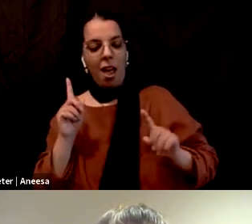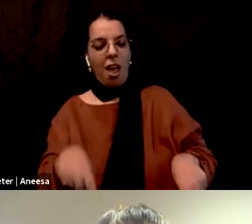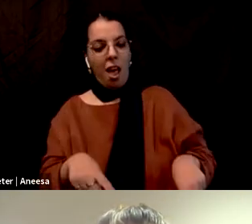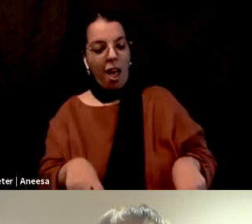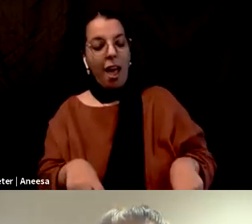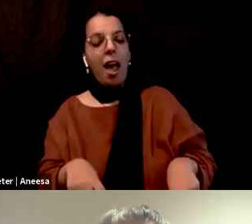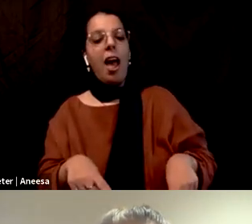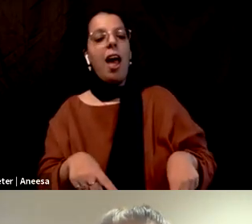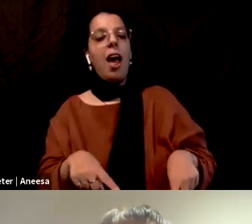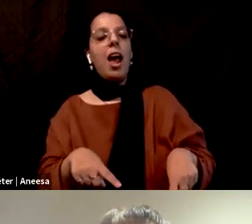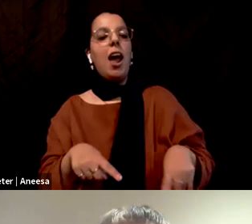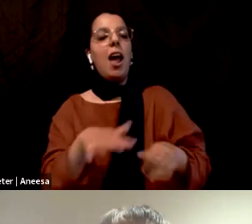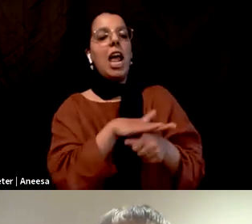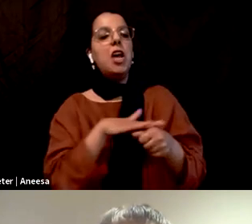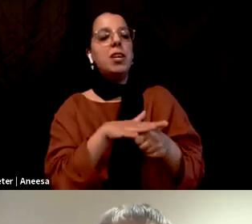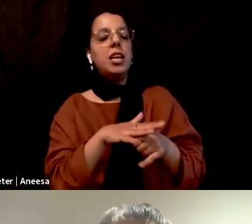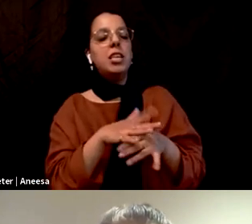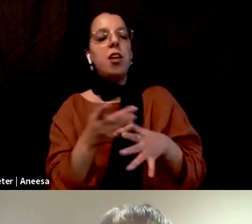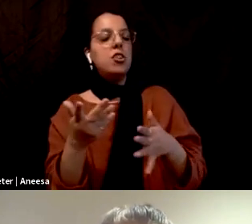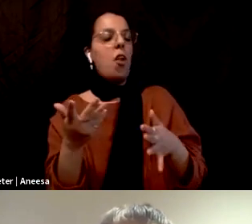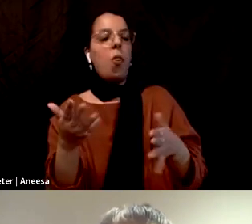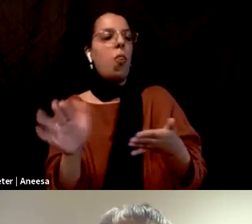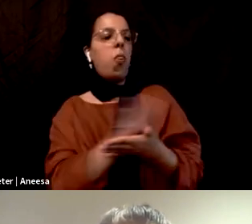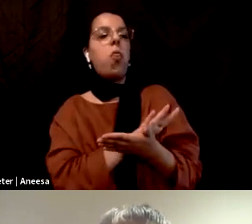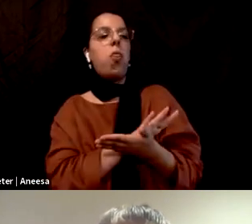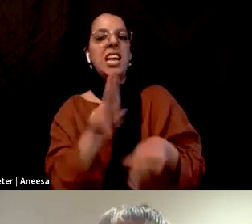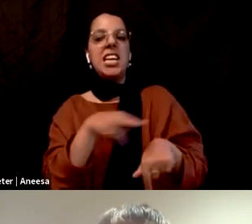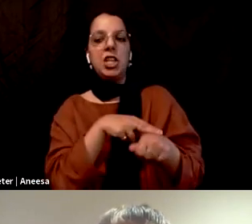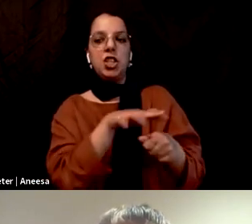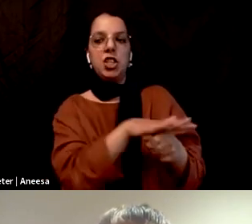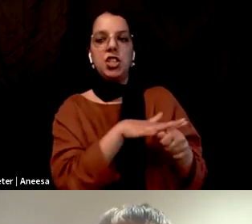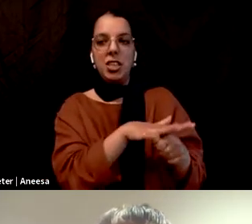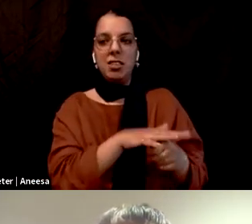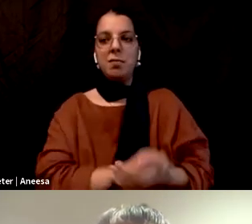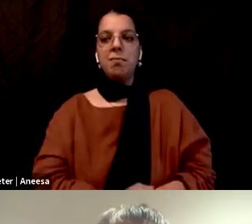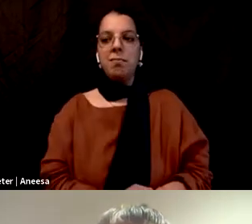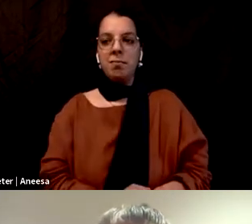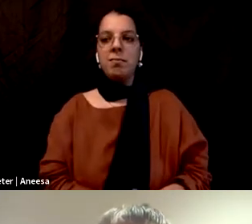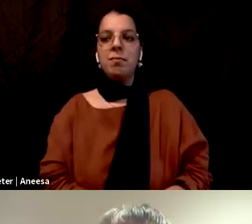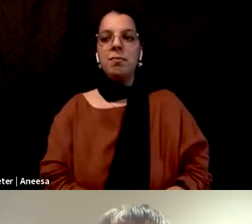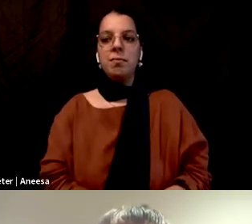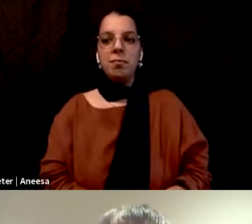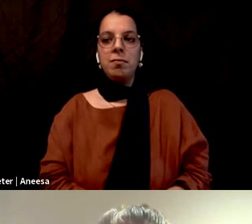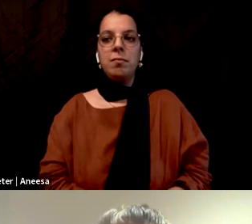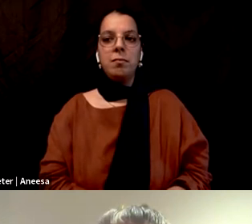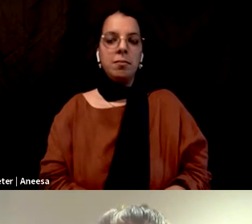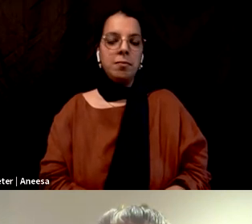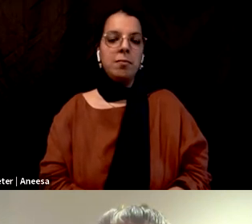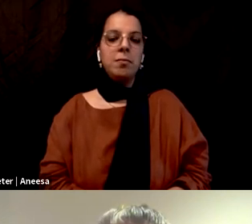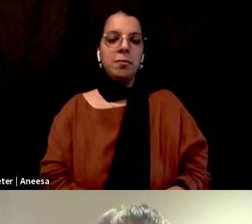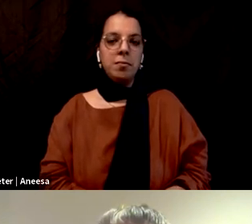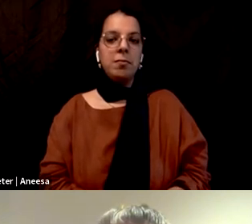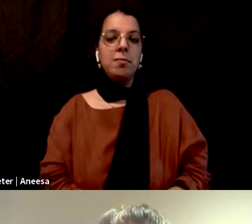doing it without any consultation or notice to Ontarians. And so, you know,